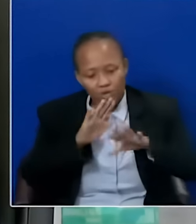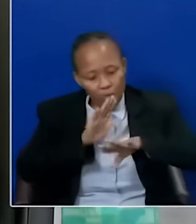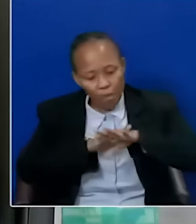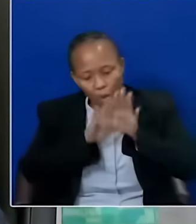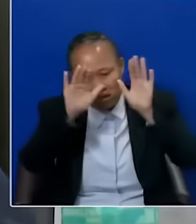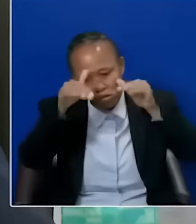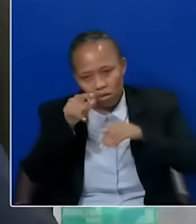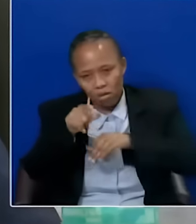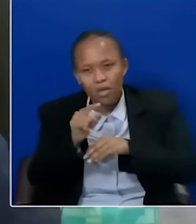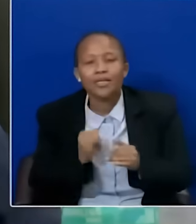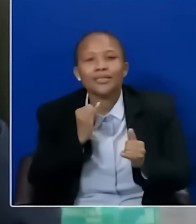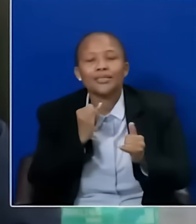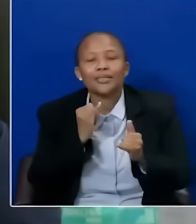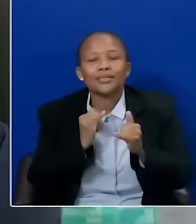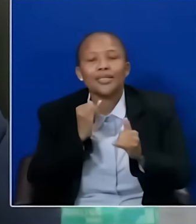commissioners.